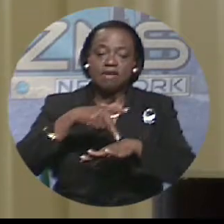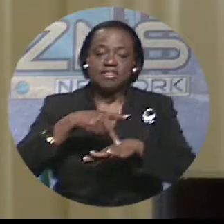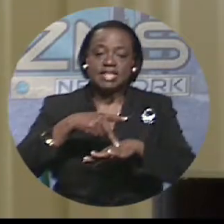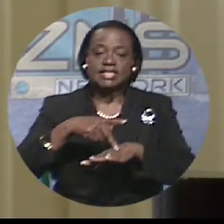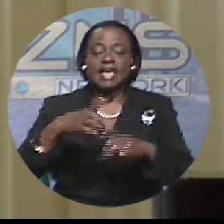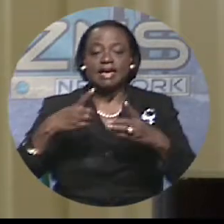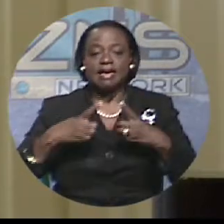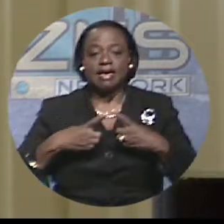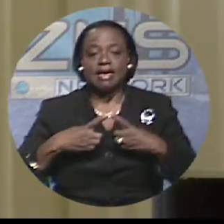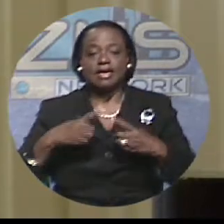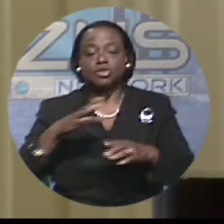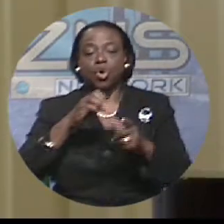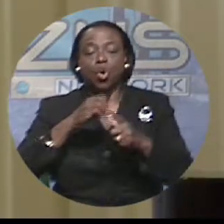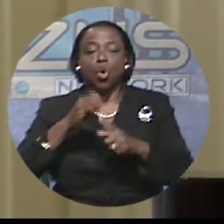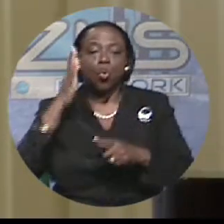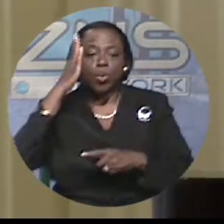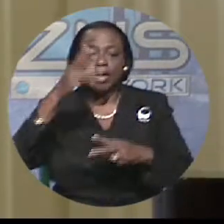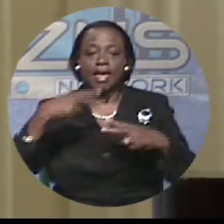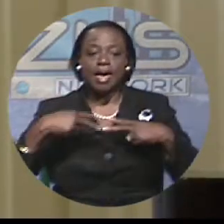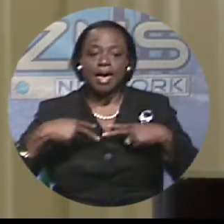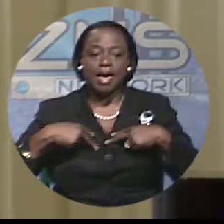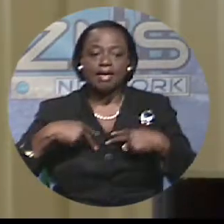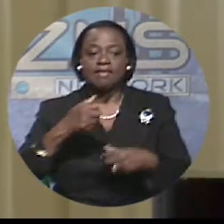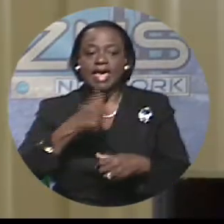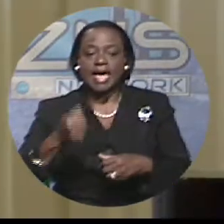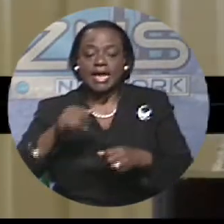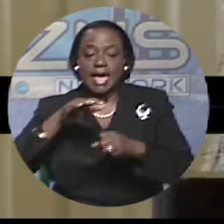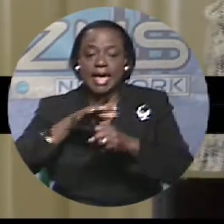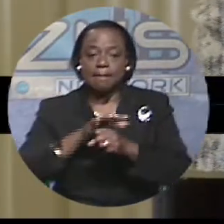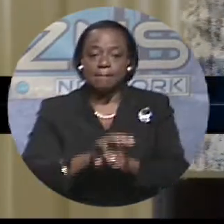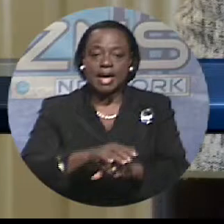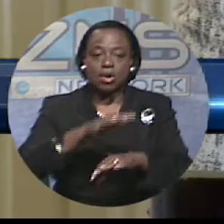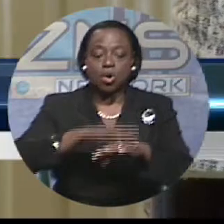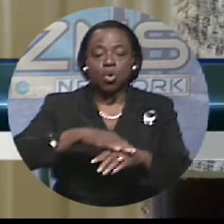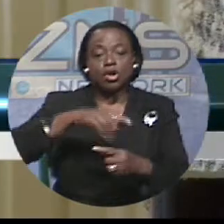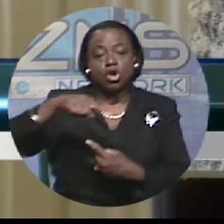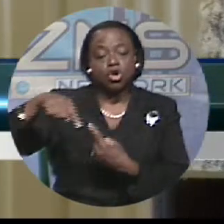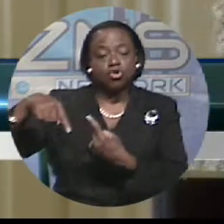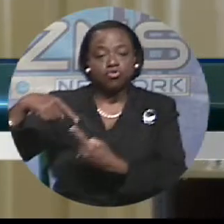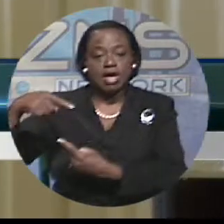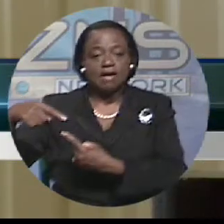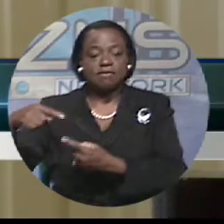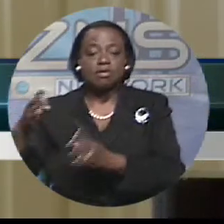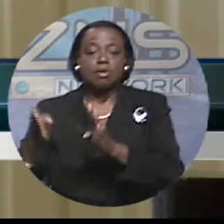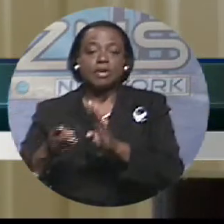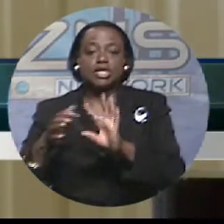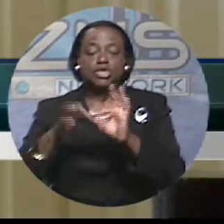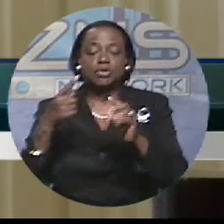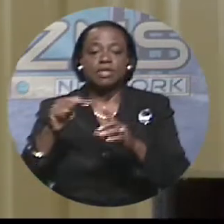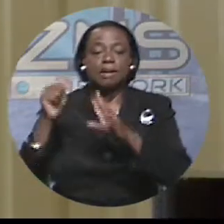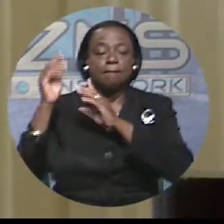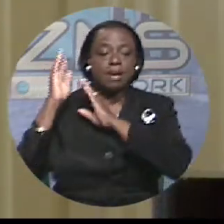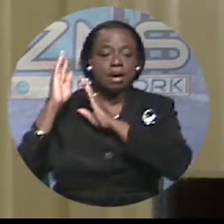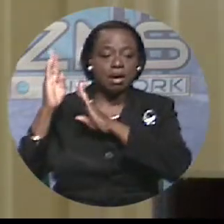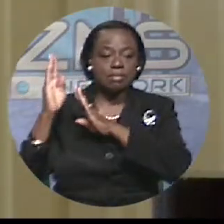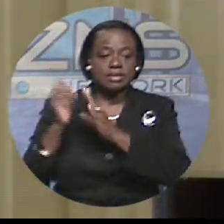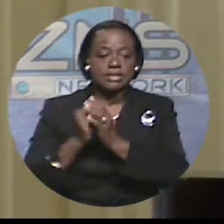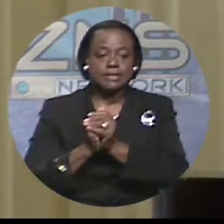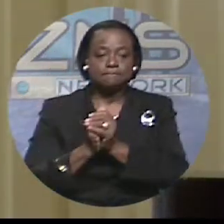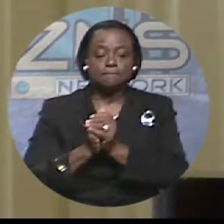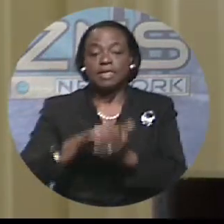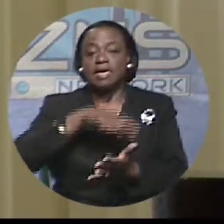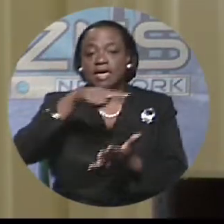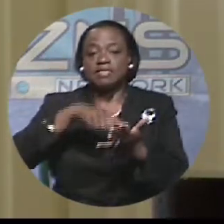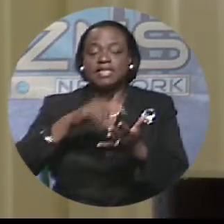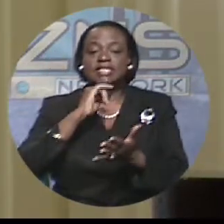had or will have any impact on travel bookings to the Bahamas. This